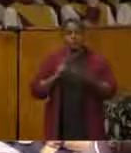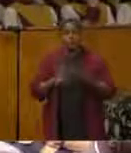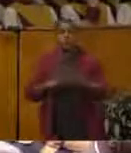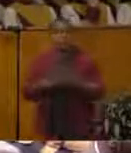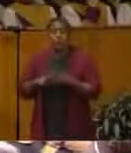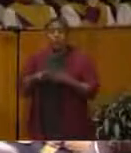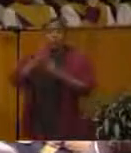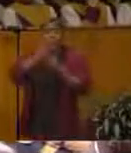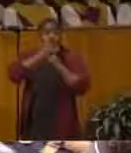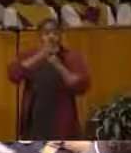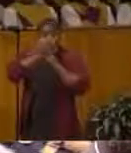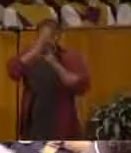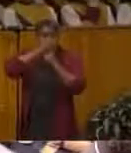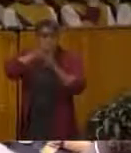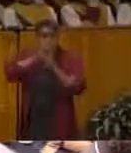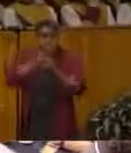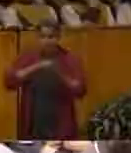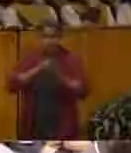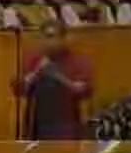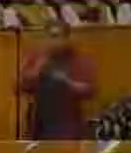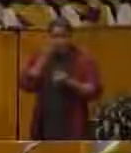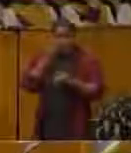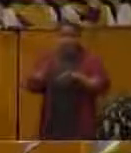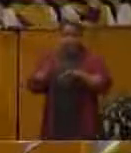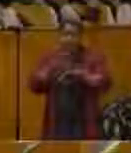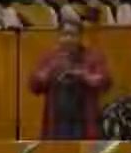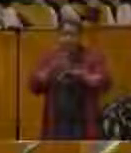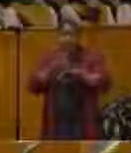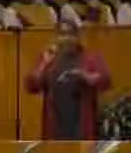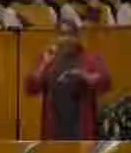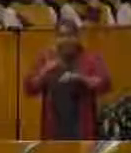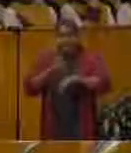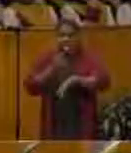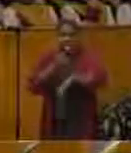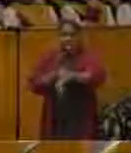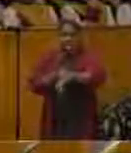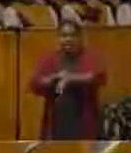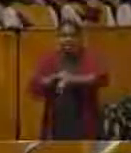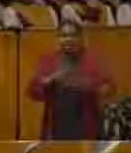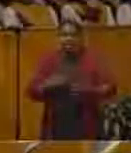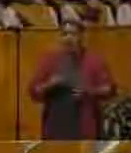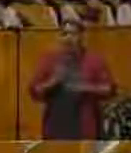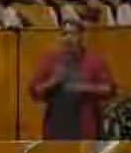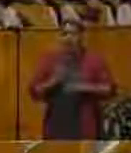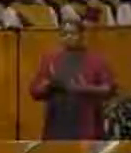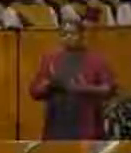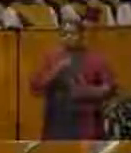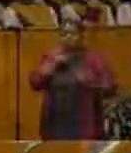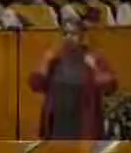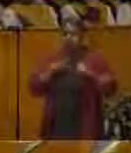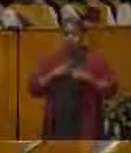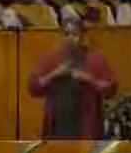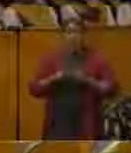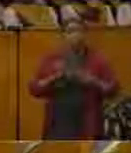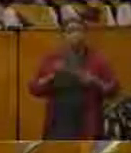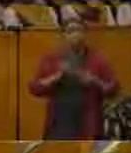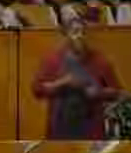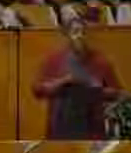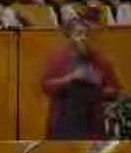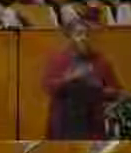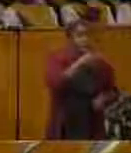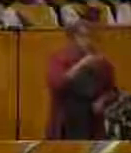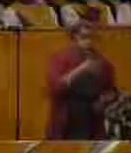You're fronting if you got on diamonds and a Rolex and platinum and you still living with your mama. You